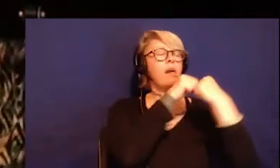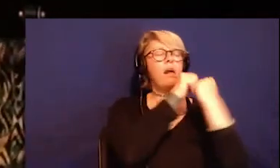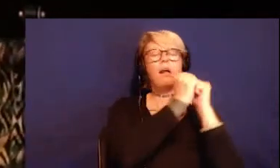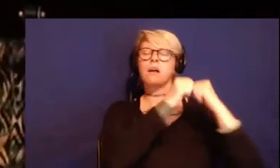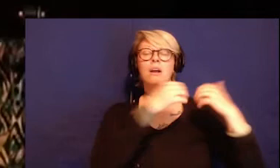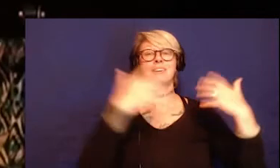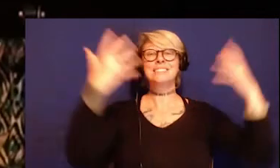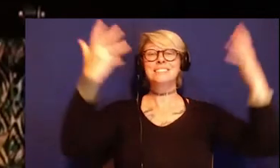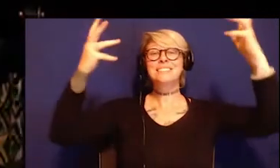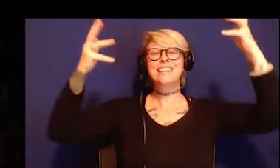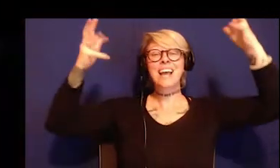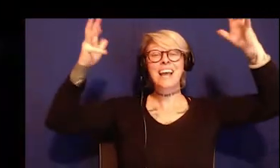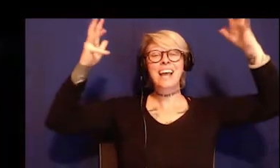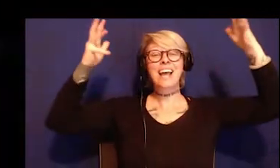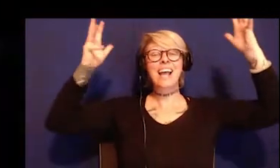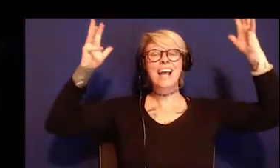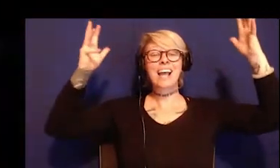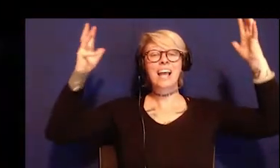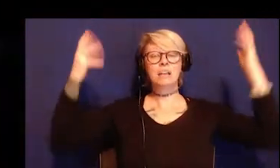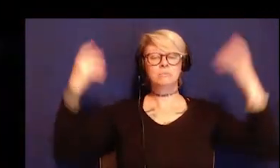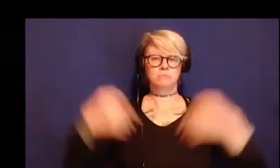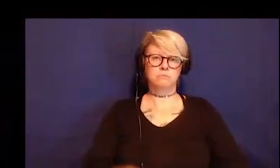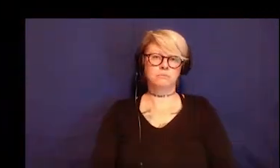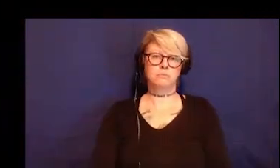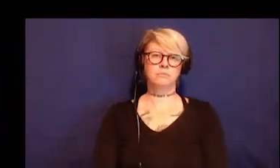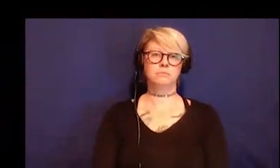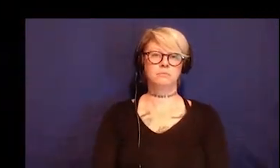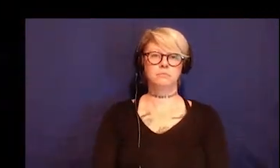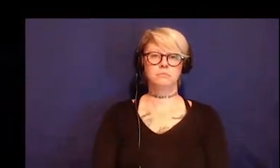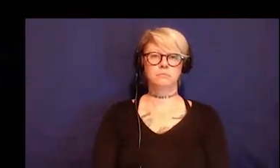and clapping. Cut to black.